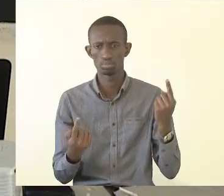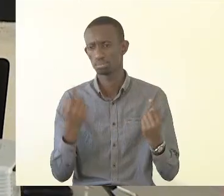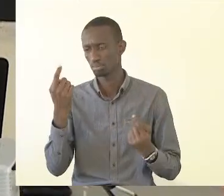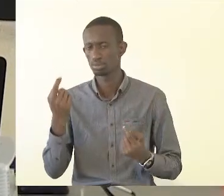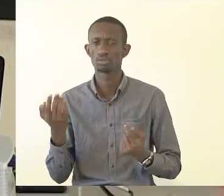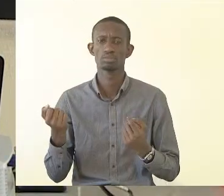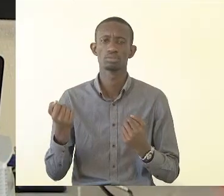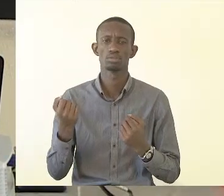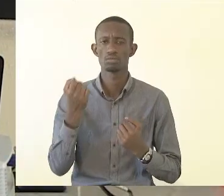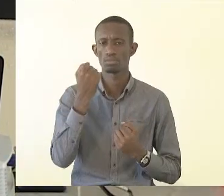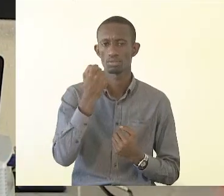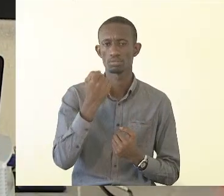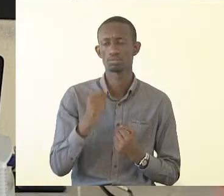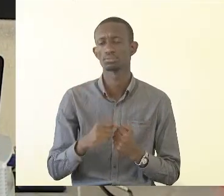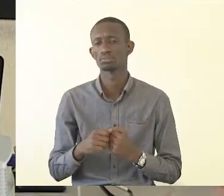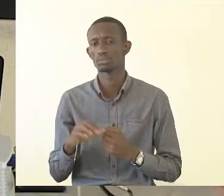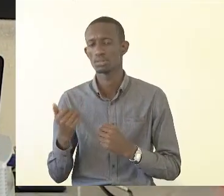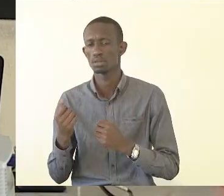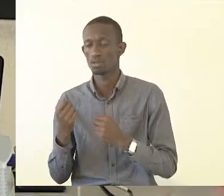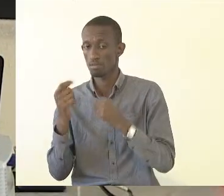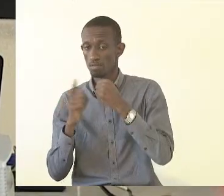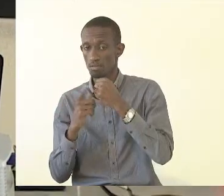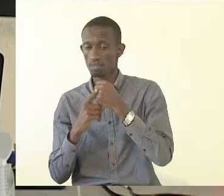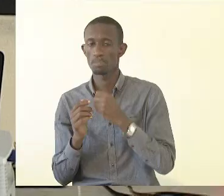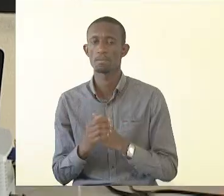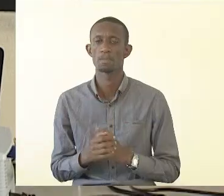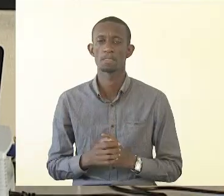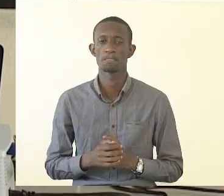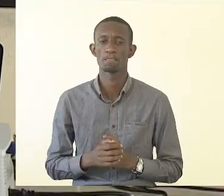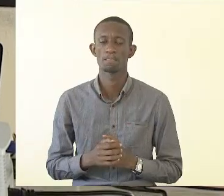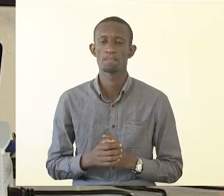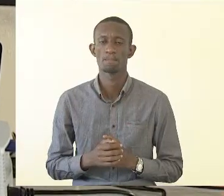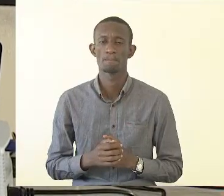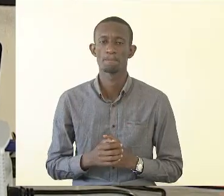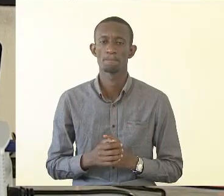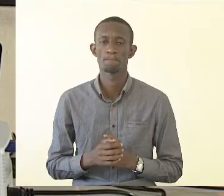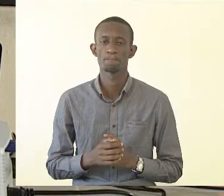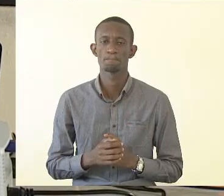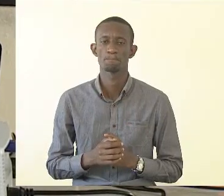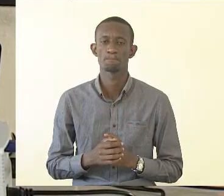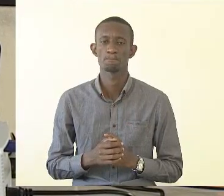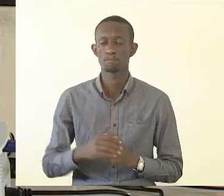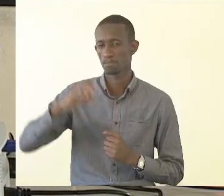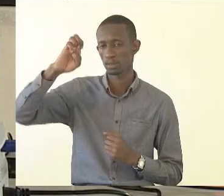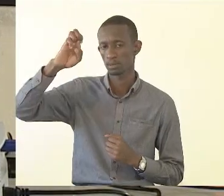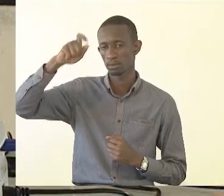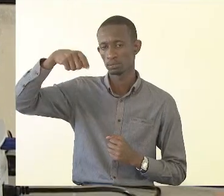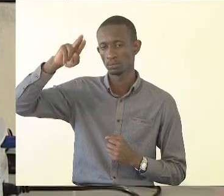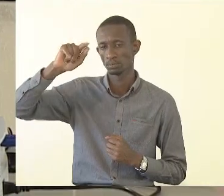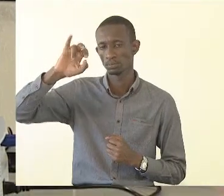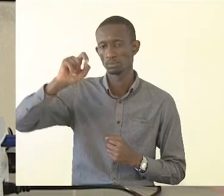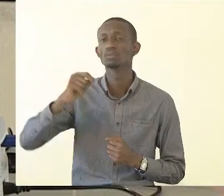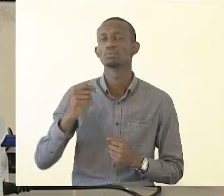6 hydrogen atoms and 6 hydrogen atoms. So the equation will be balanced in